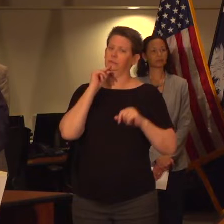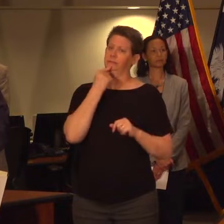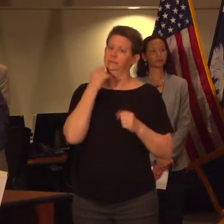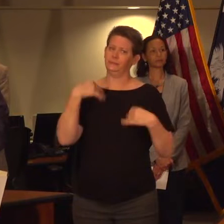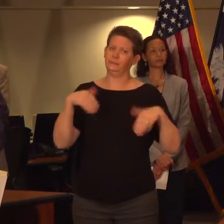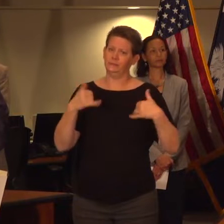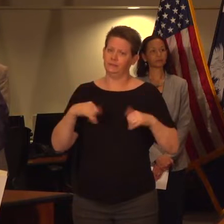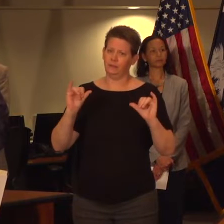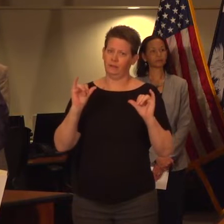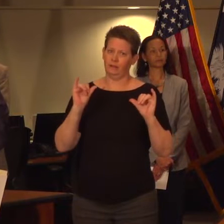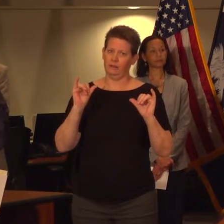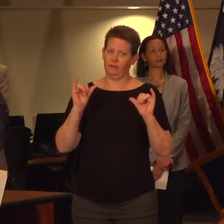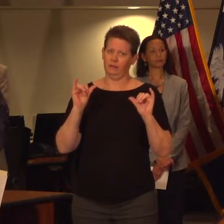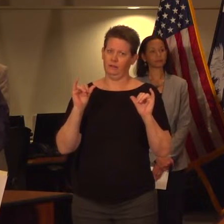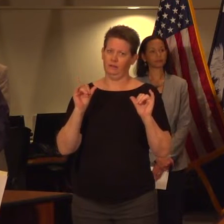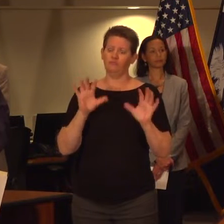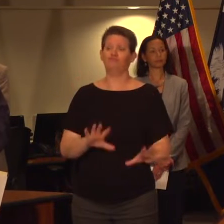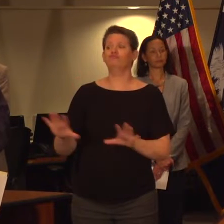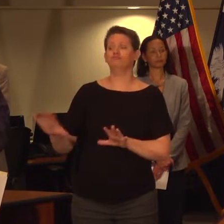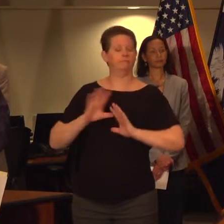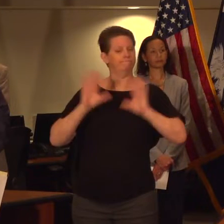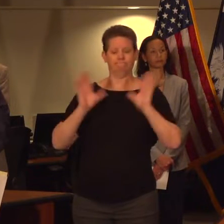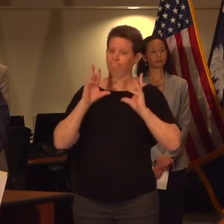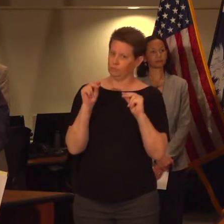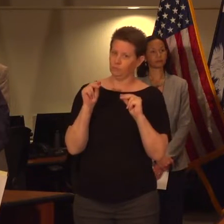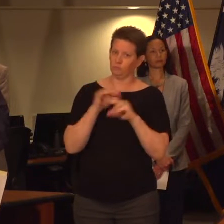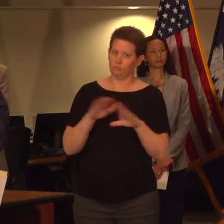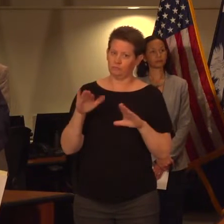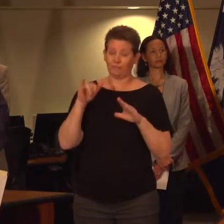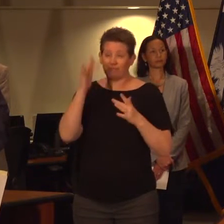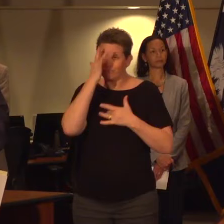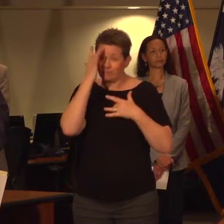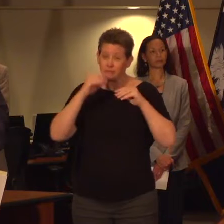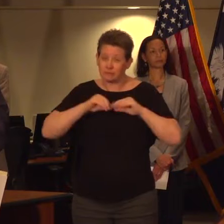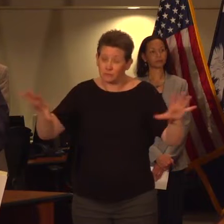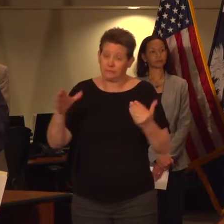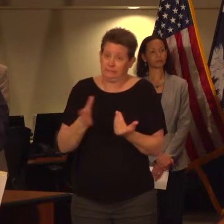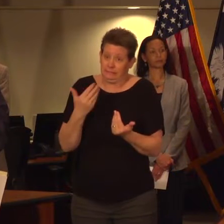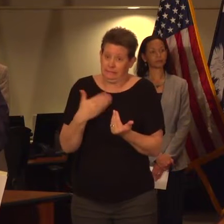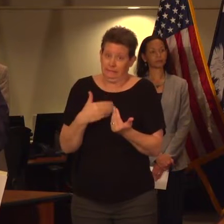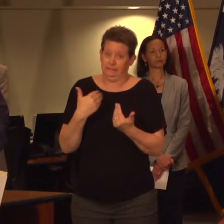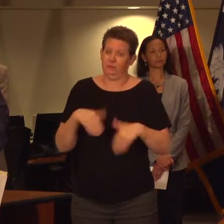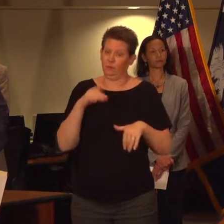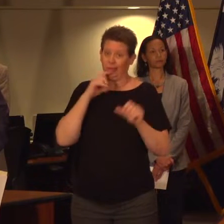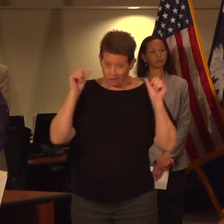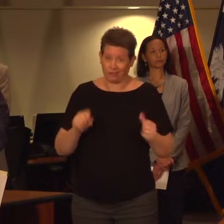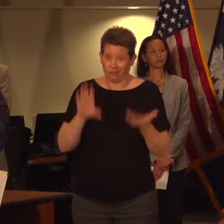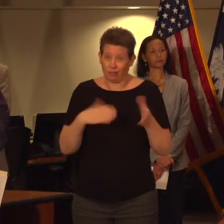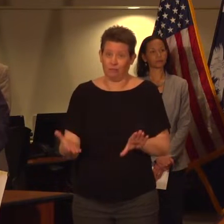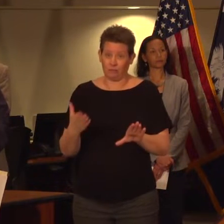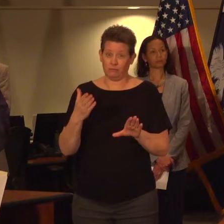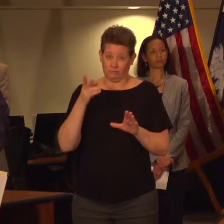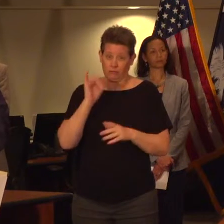serious situation. We know that this disease, this virus, spreads easily, and we know it is deadly,